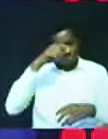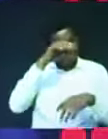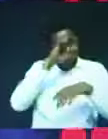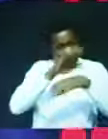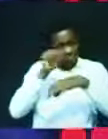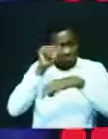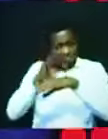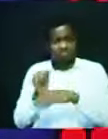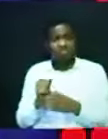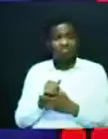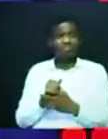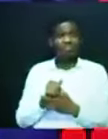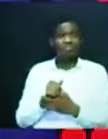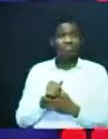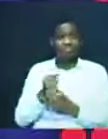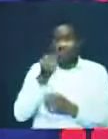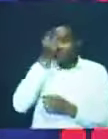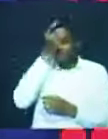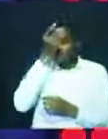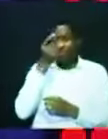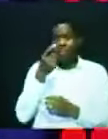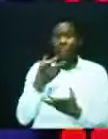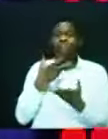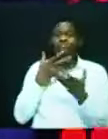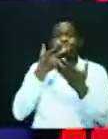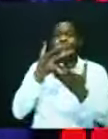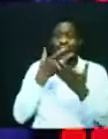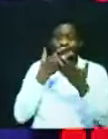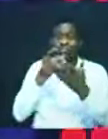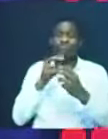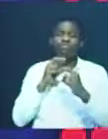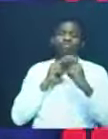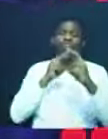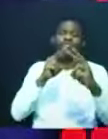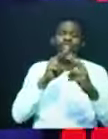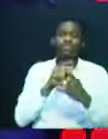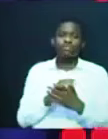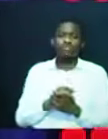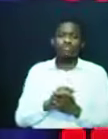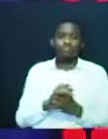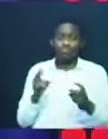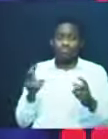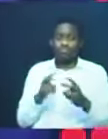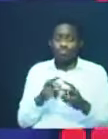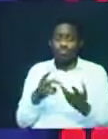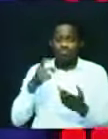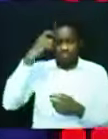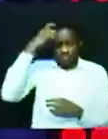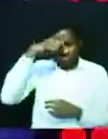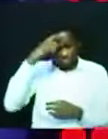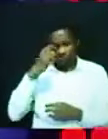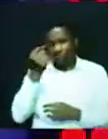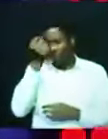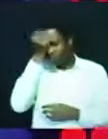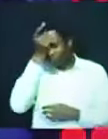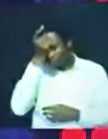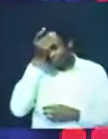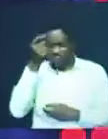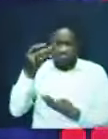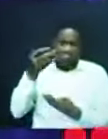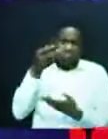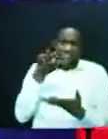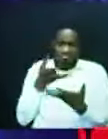Does not understanding raise a voice? So wisdom and understanding is always used interchangeably. So we are talking about the wisdom that